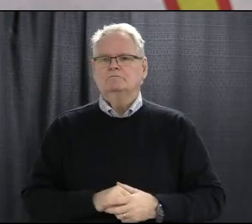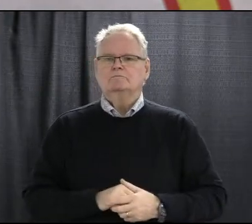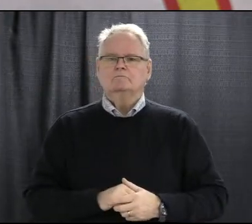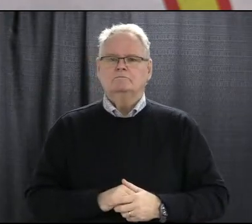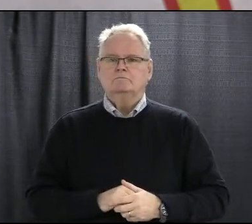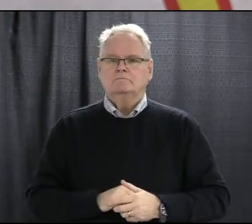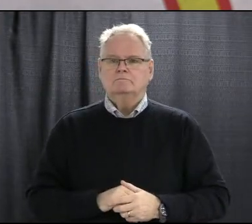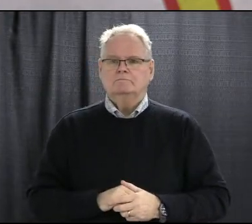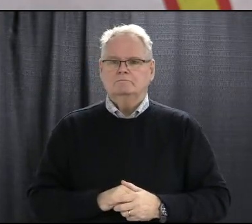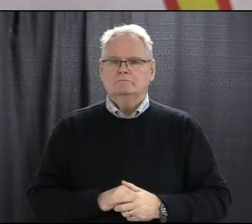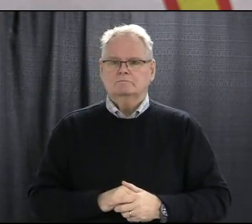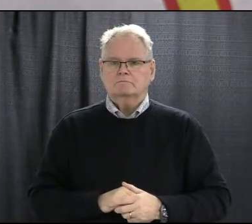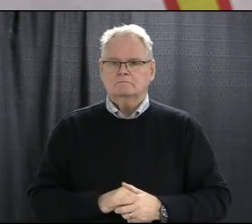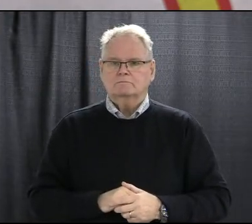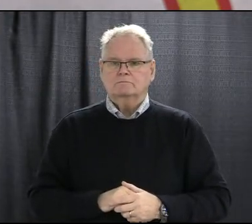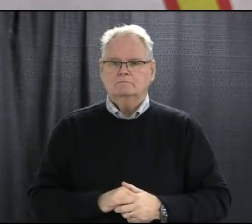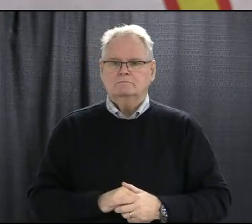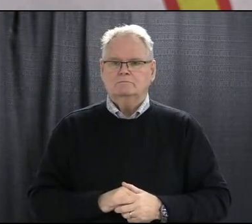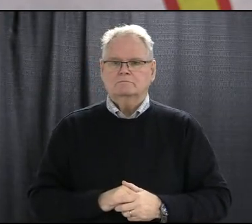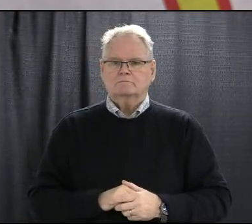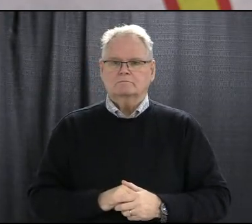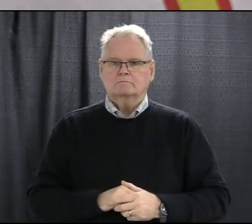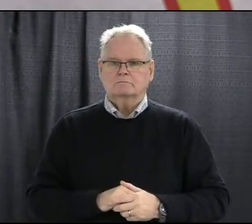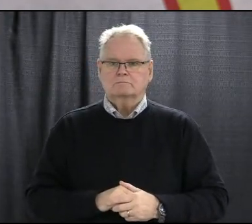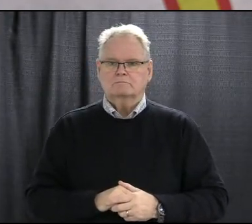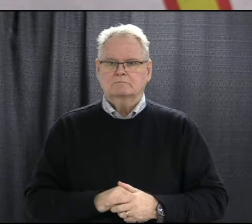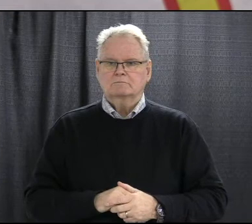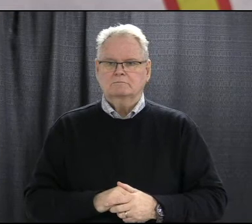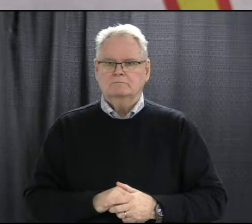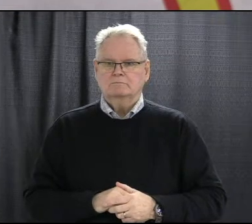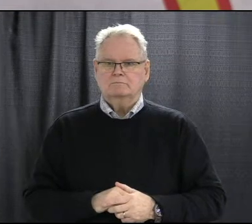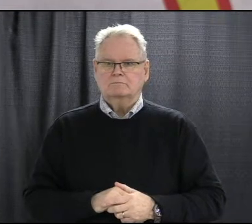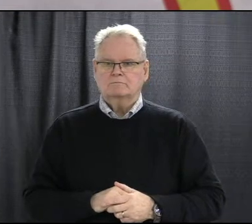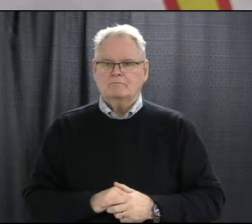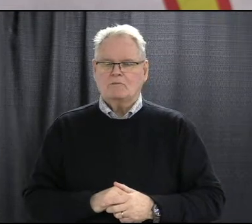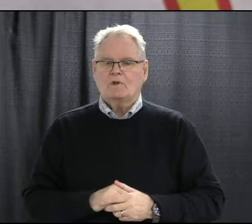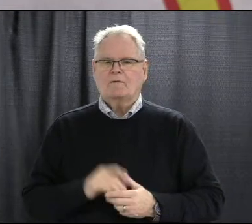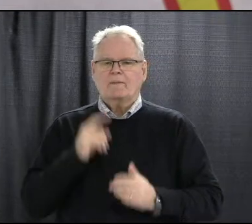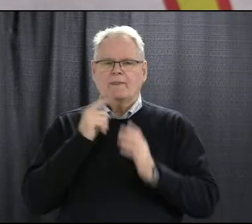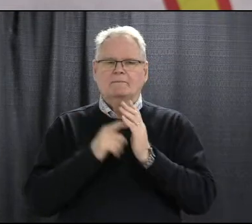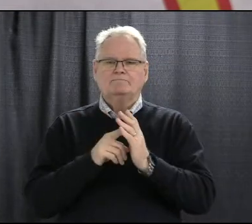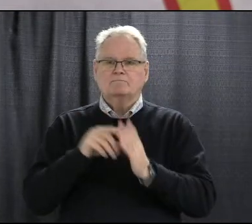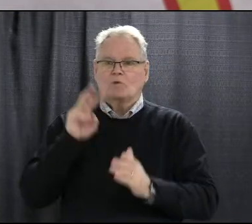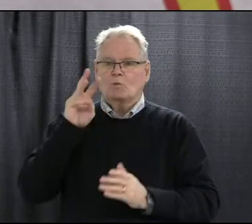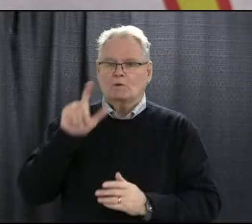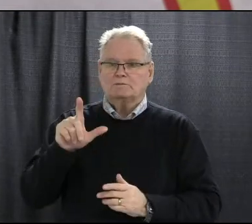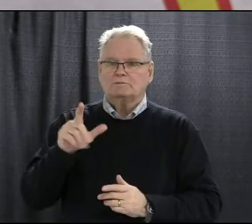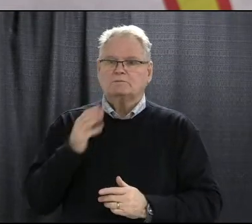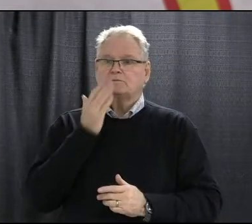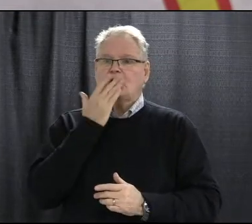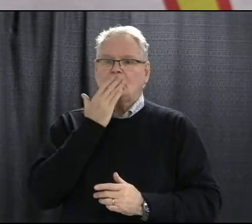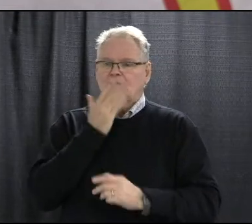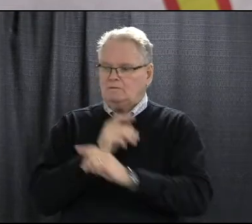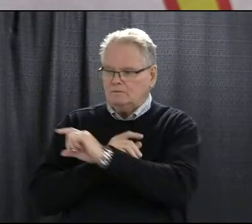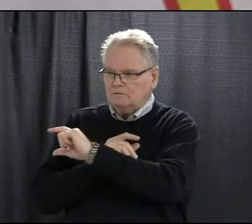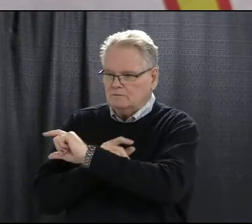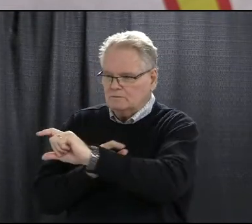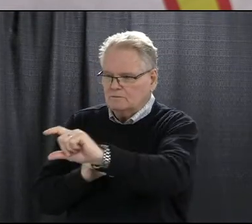railings that are in colour contrast to floors and walls, doorways that are in colour contrast